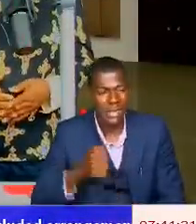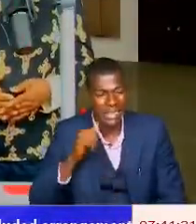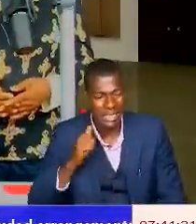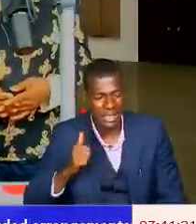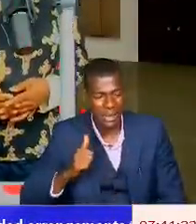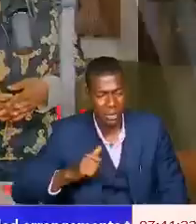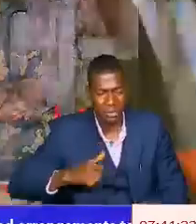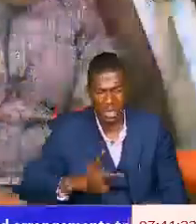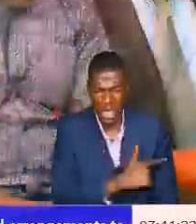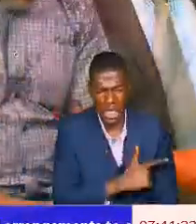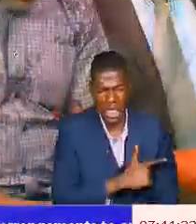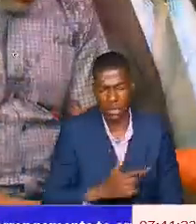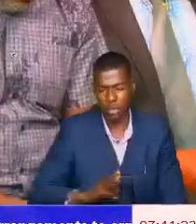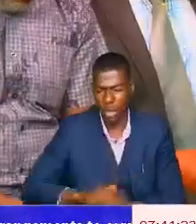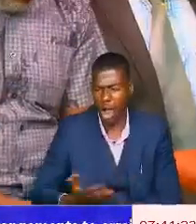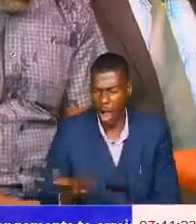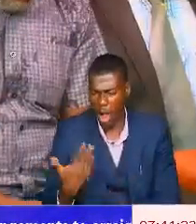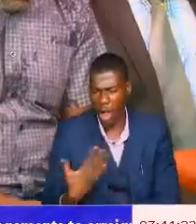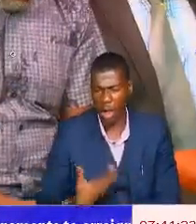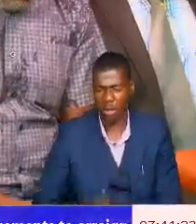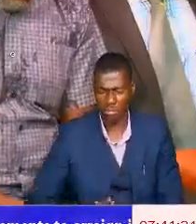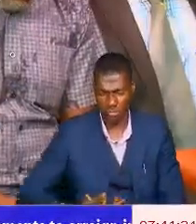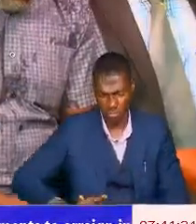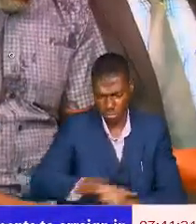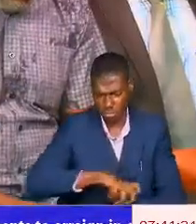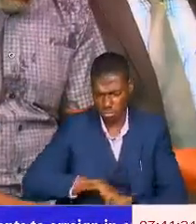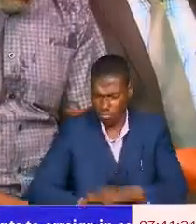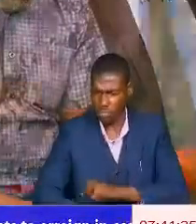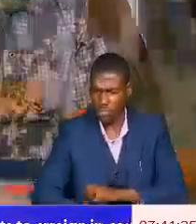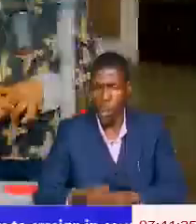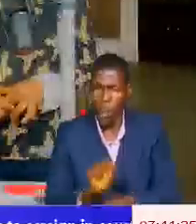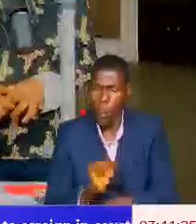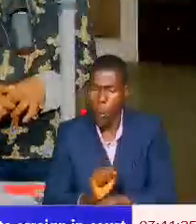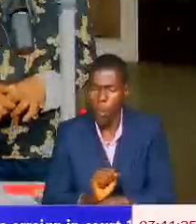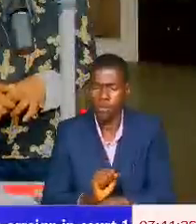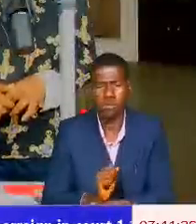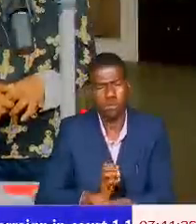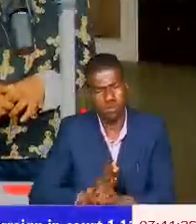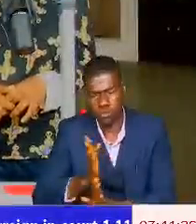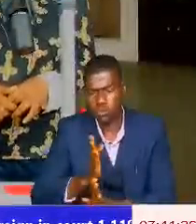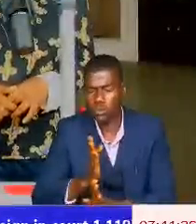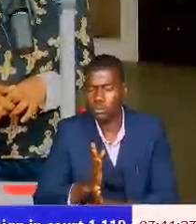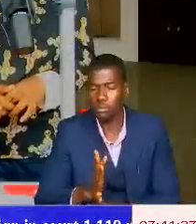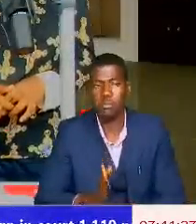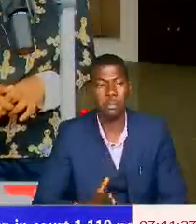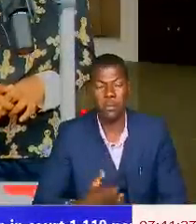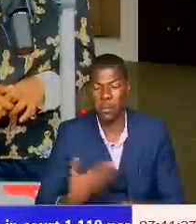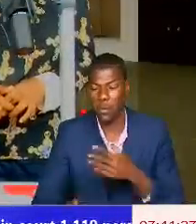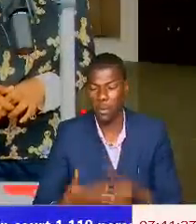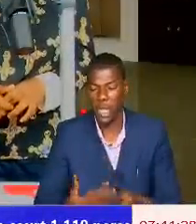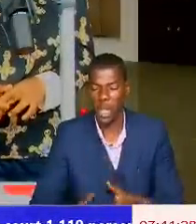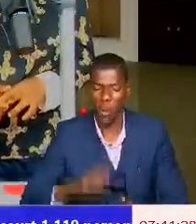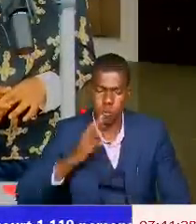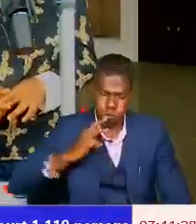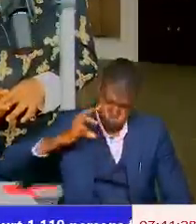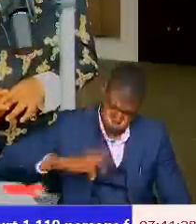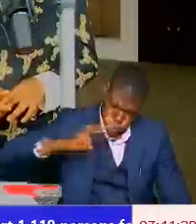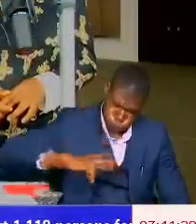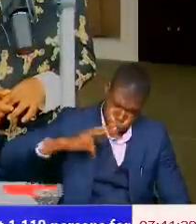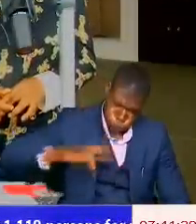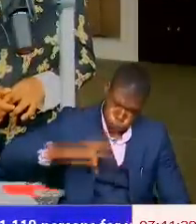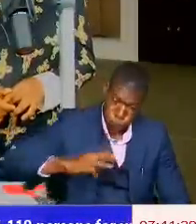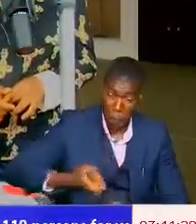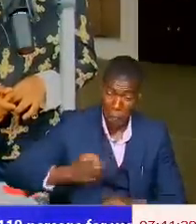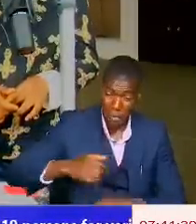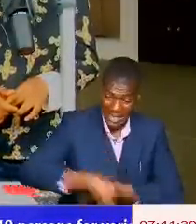up. As it be say, rain begin fall from night, reach this morning. You know mean say, now the opportunity to sleep go be that.